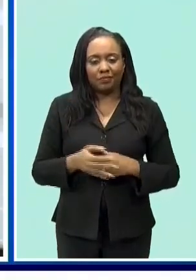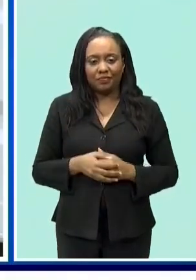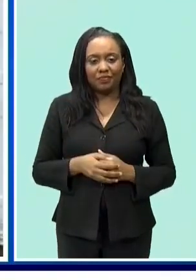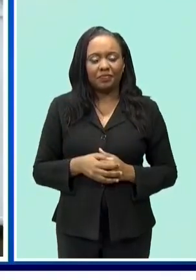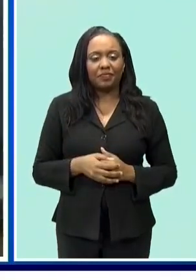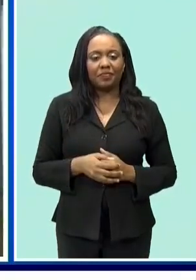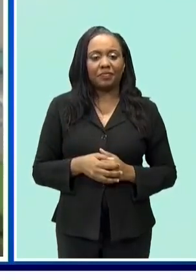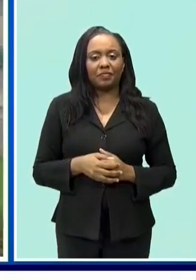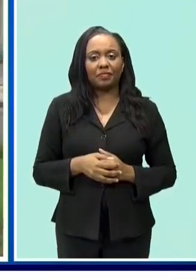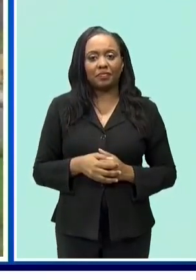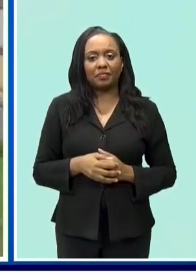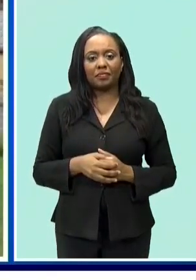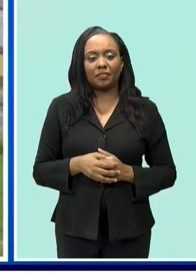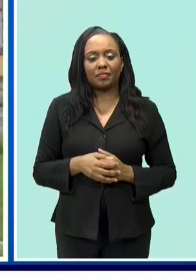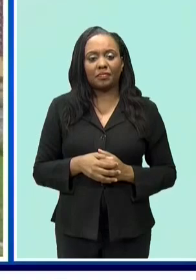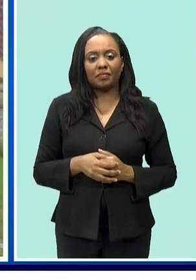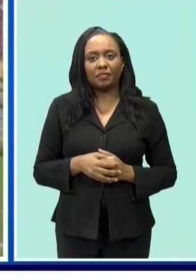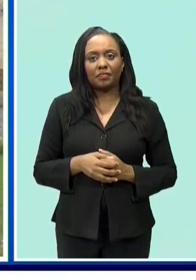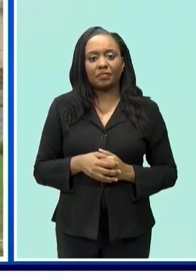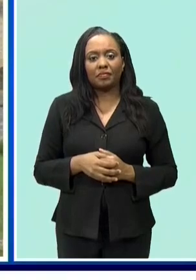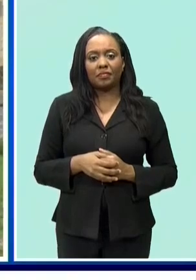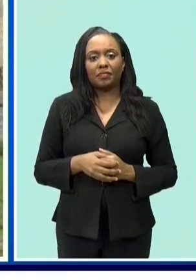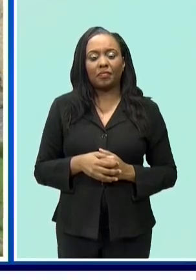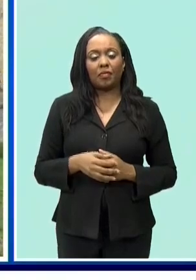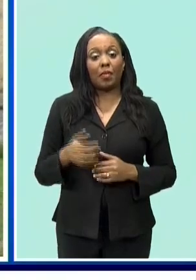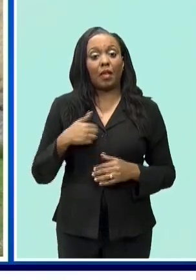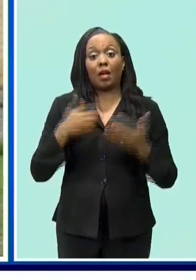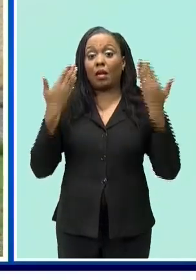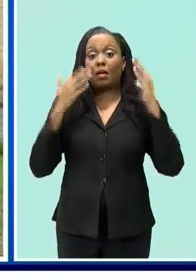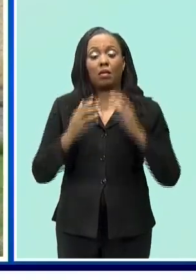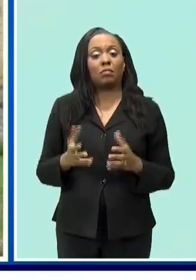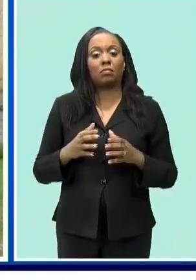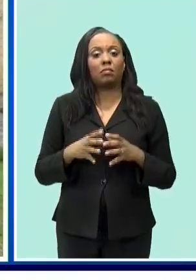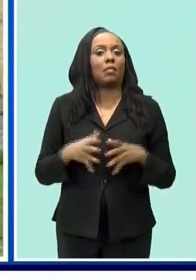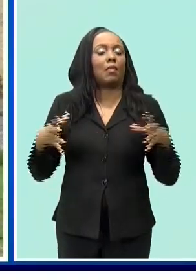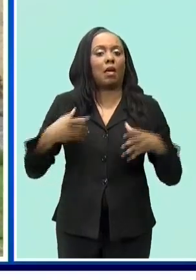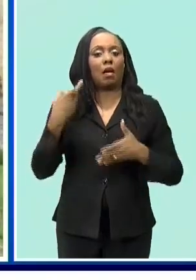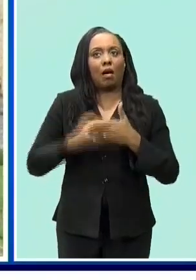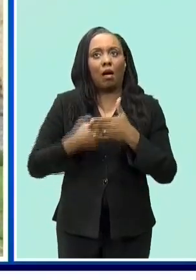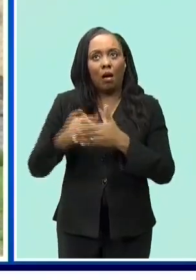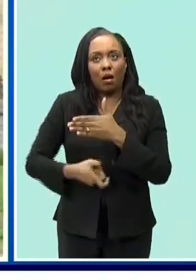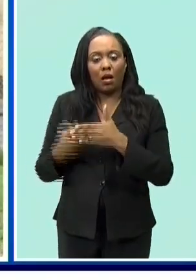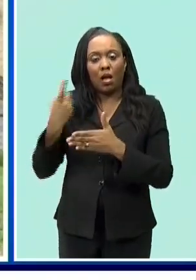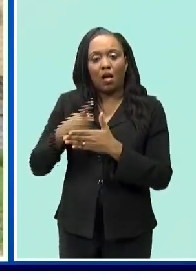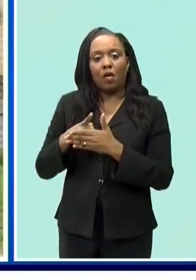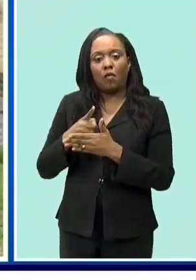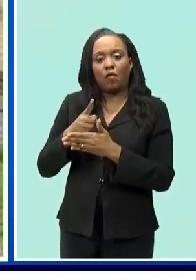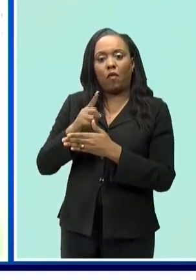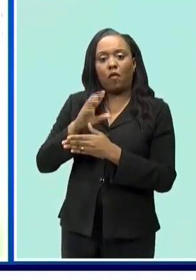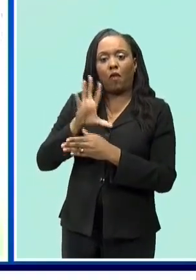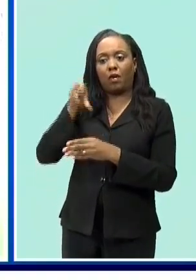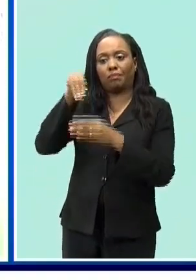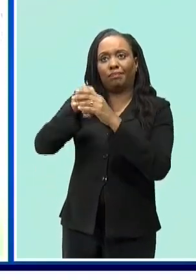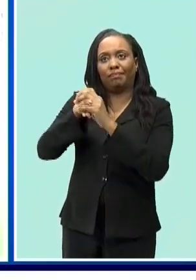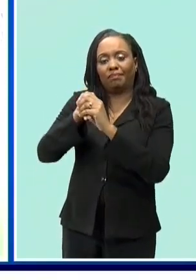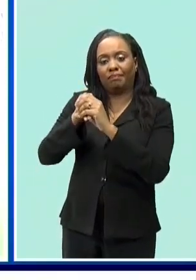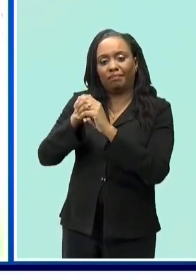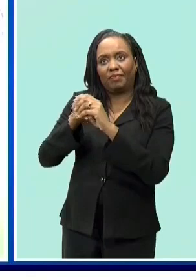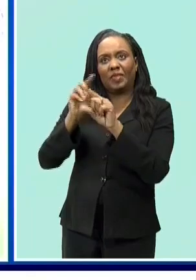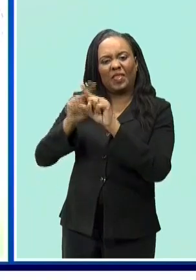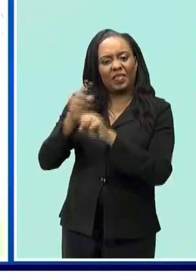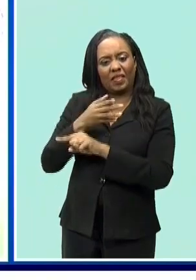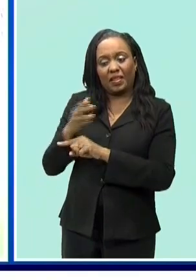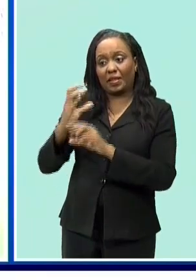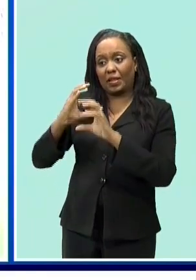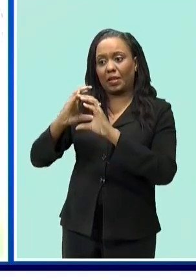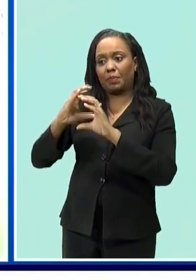to embark on similar initiatives. I don't know how much it costs to retrofit the container, but while it may be hard for one person or